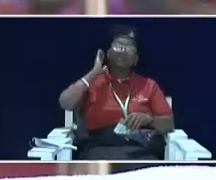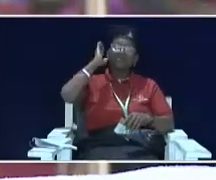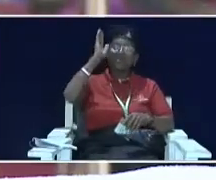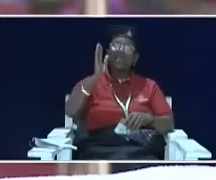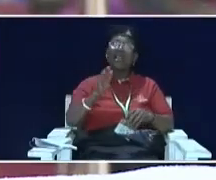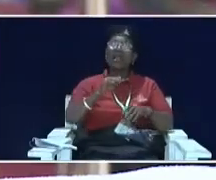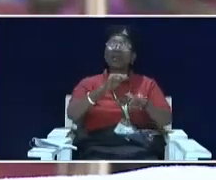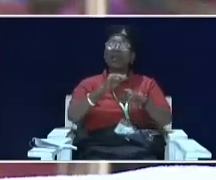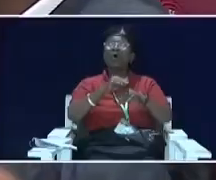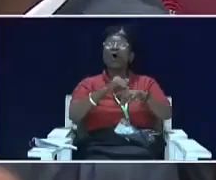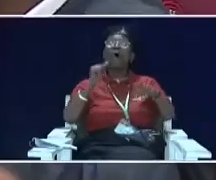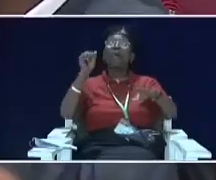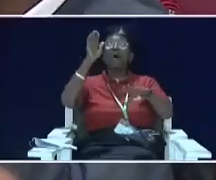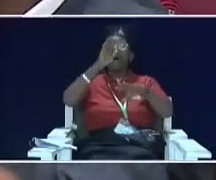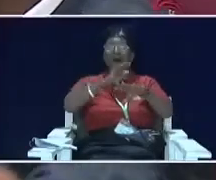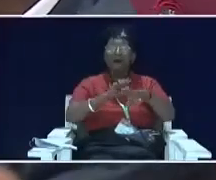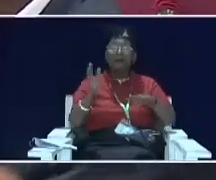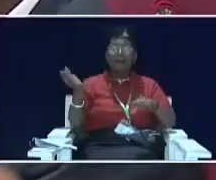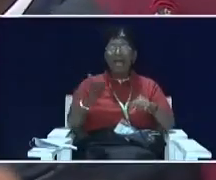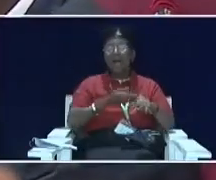and fire will fall.